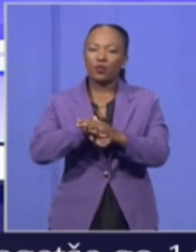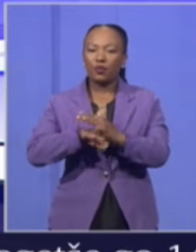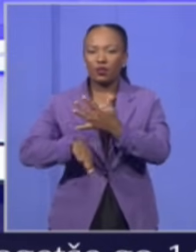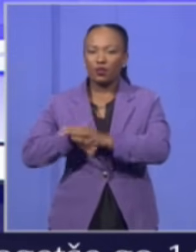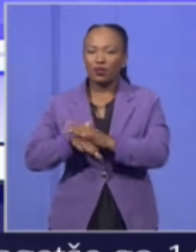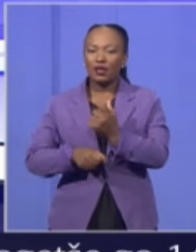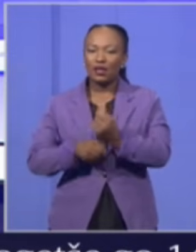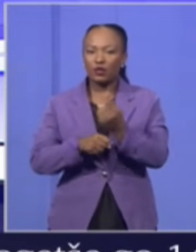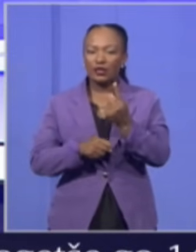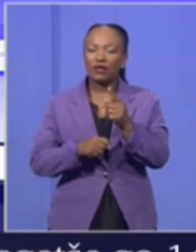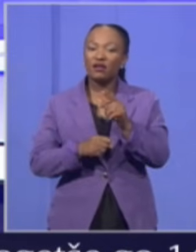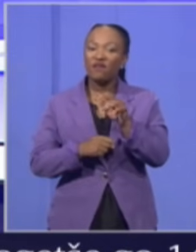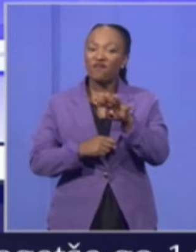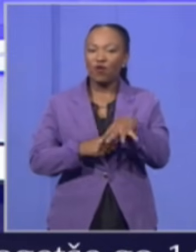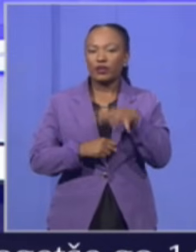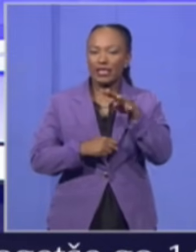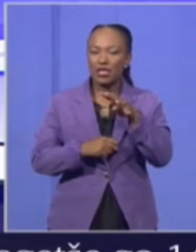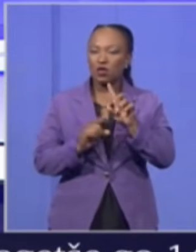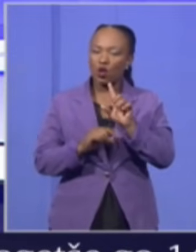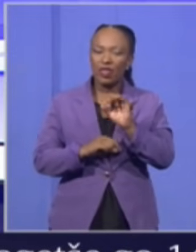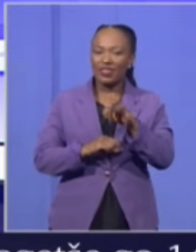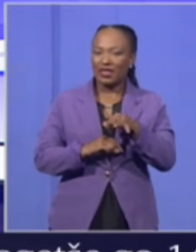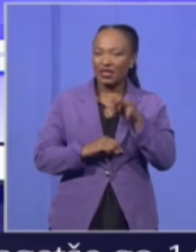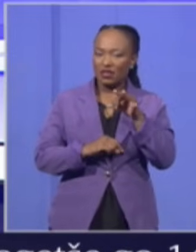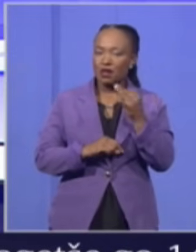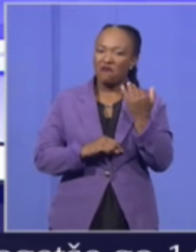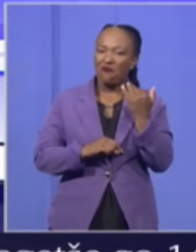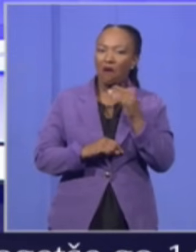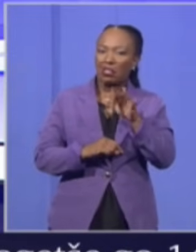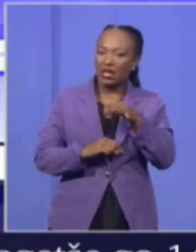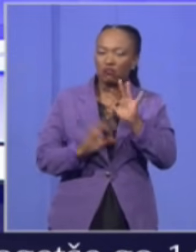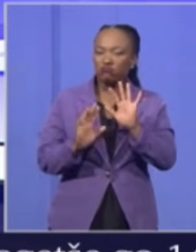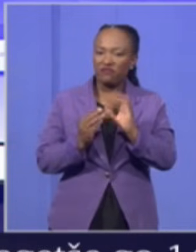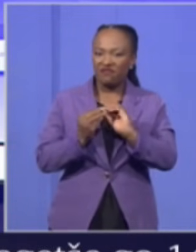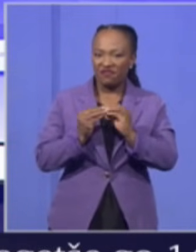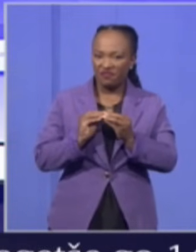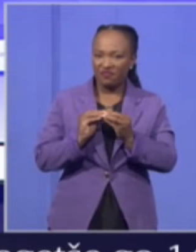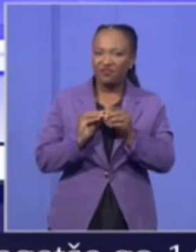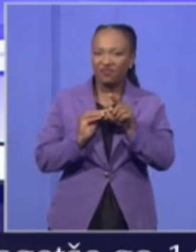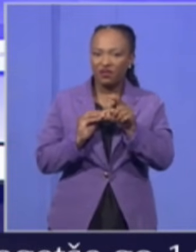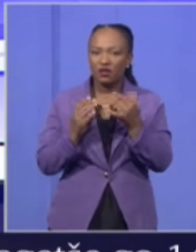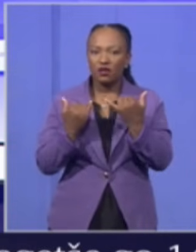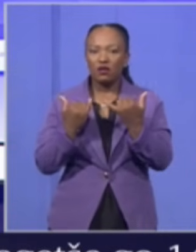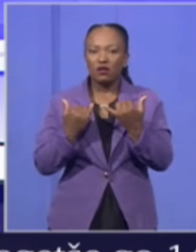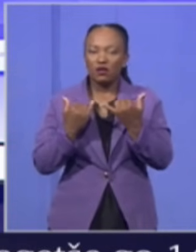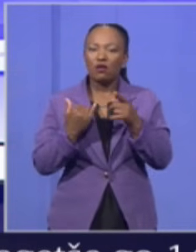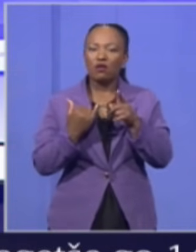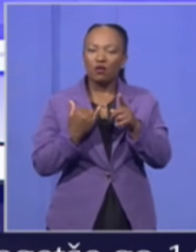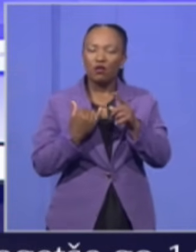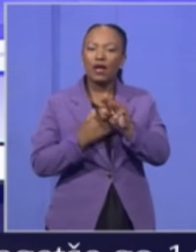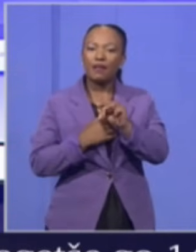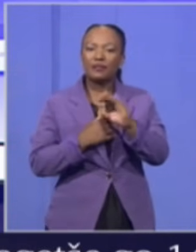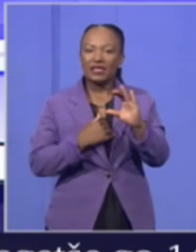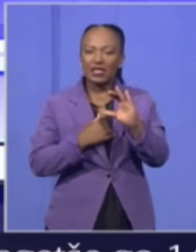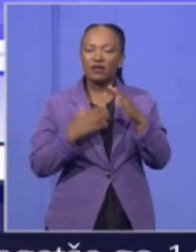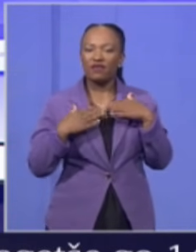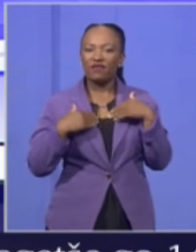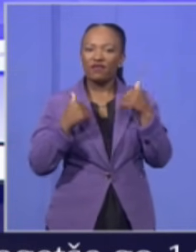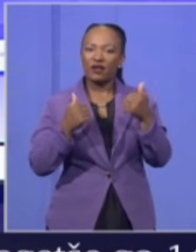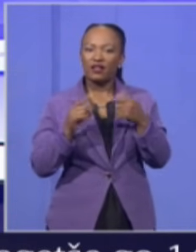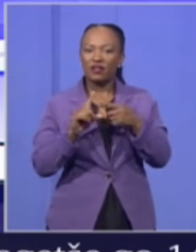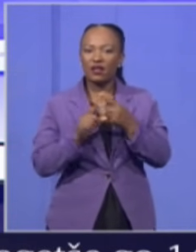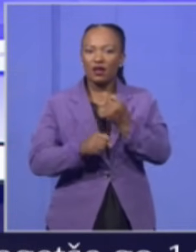go 14 e se go 13 ka ge go begilwe peleng. Seo ke go ya le ka molekgotlaphethiši wa maphelo ka Gauteng Nomabantu